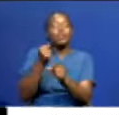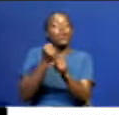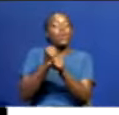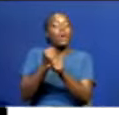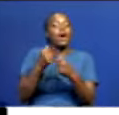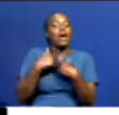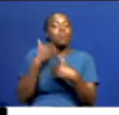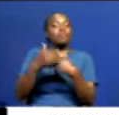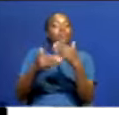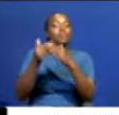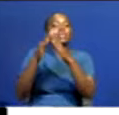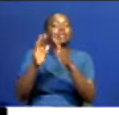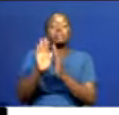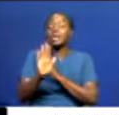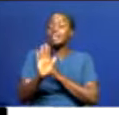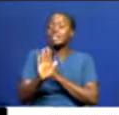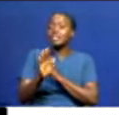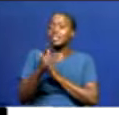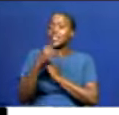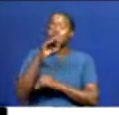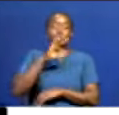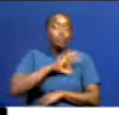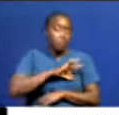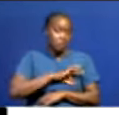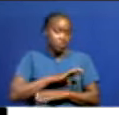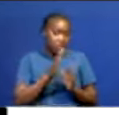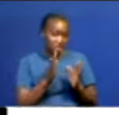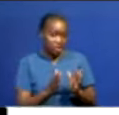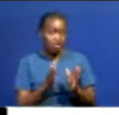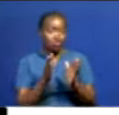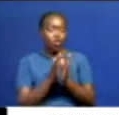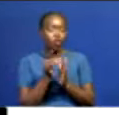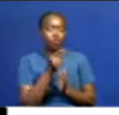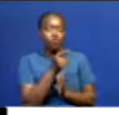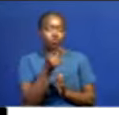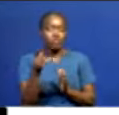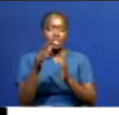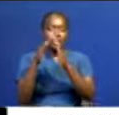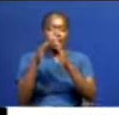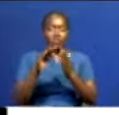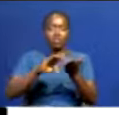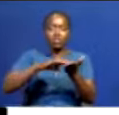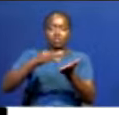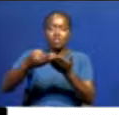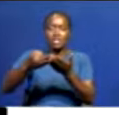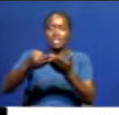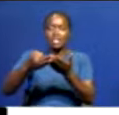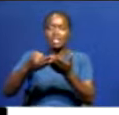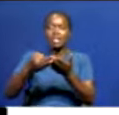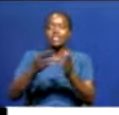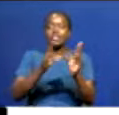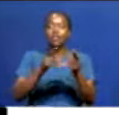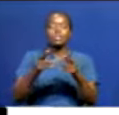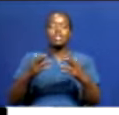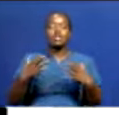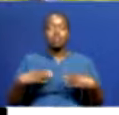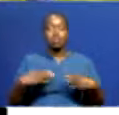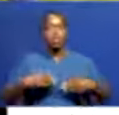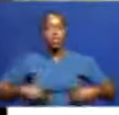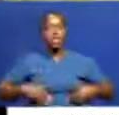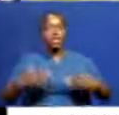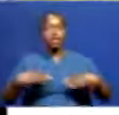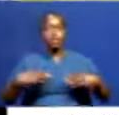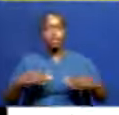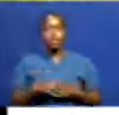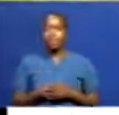waende wajenge manyumba. So the beneficiaries of this housing fund are the ordinary people, the young people.